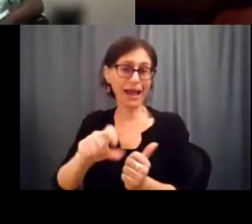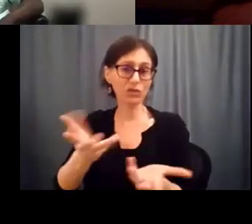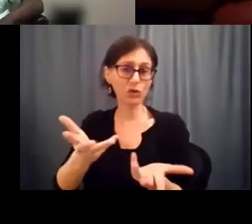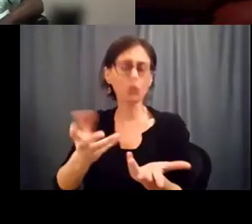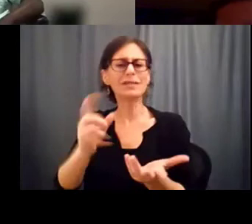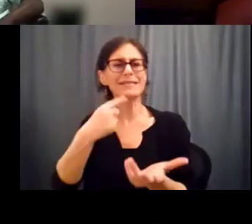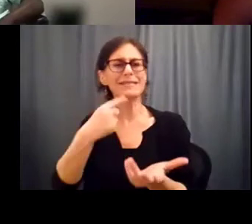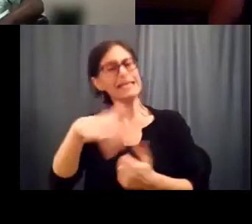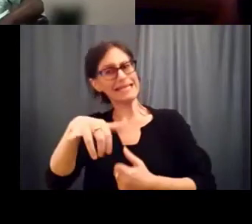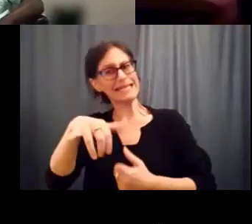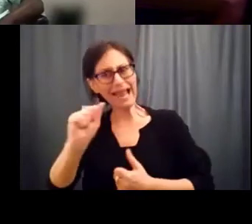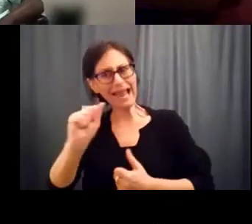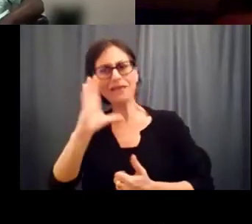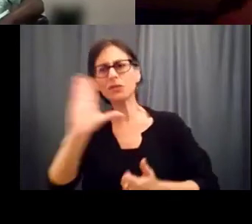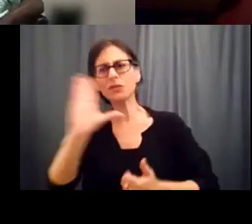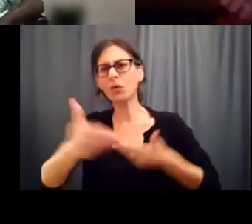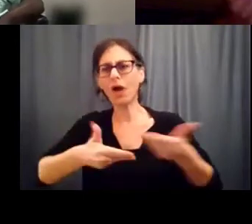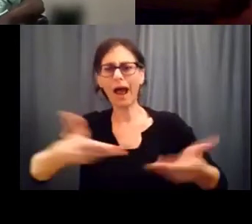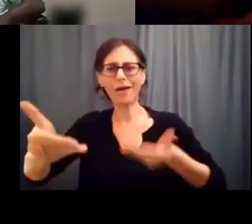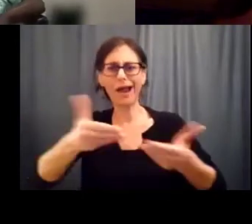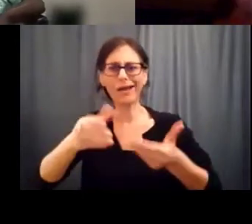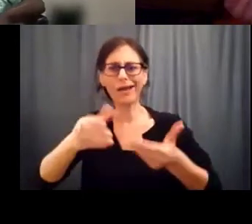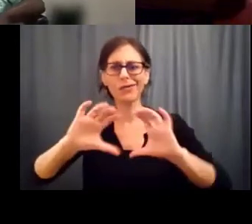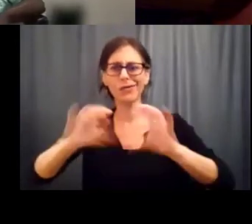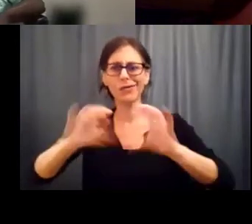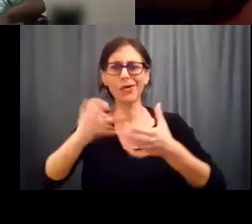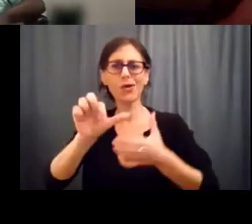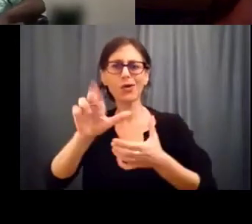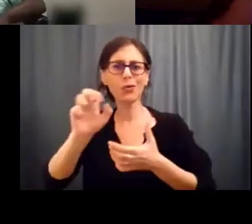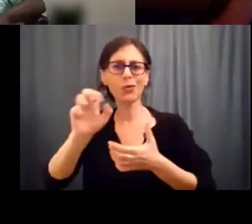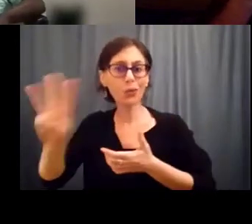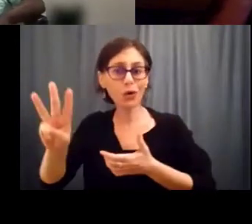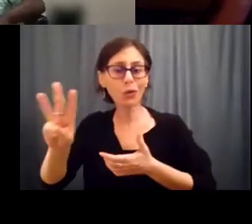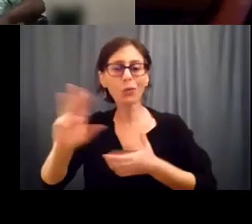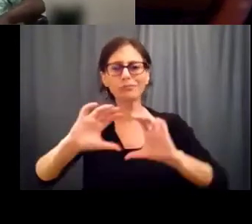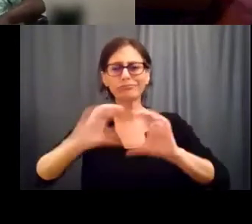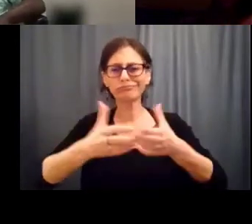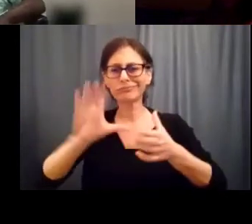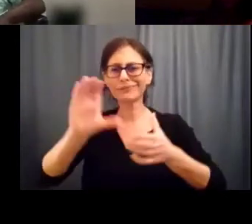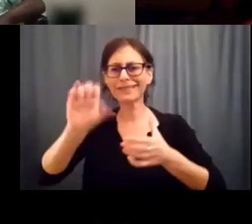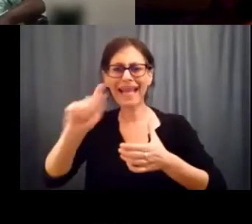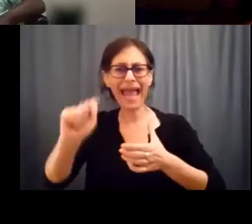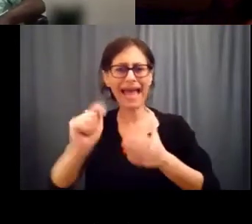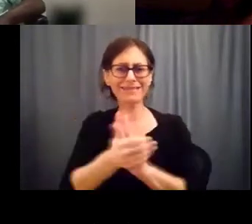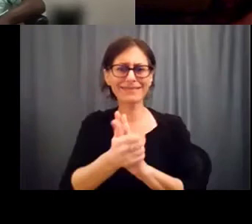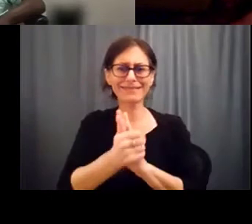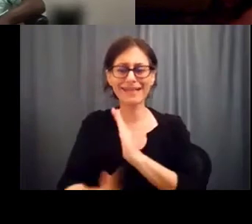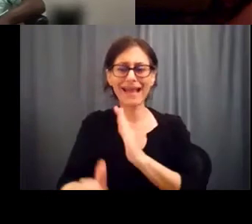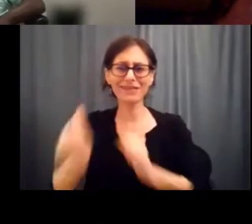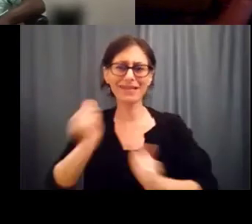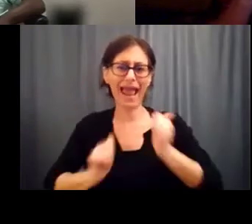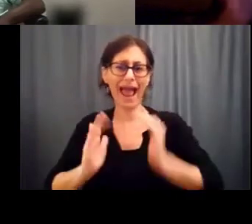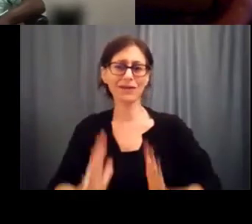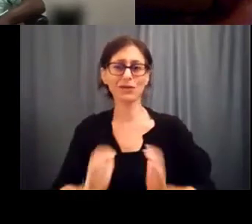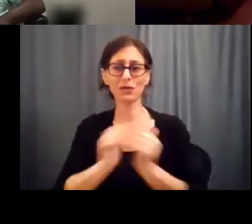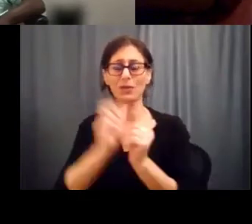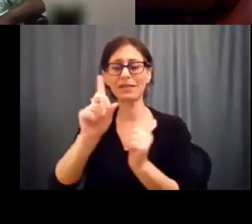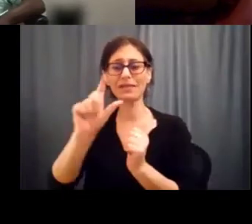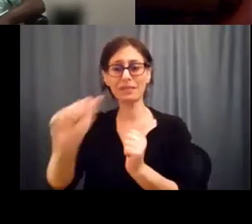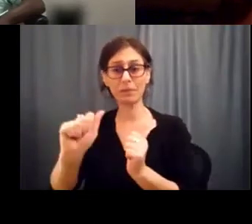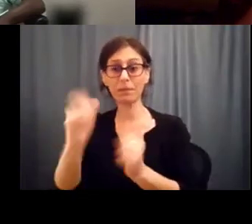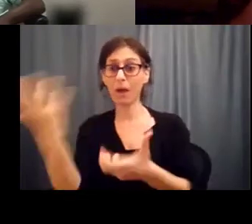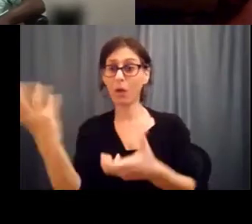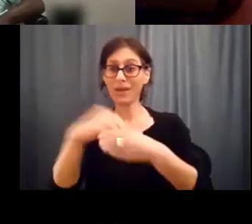we're bringing on a crew or a cast of people, of talented actors with disabilities, is saying within